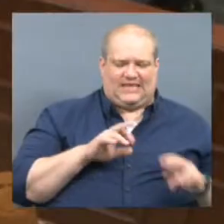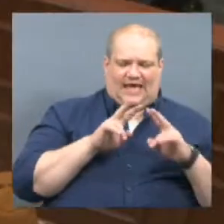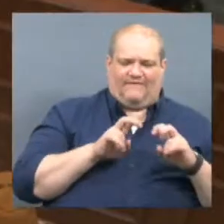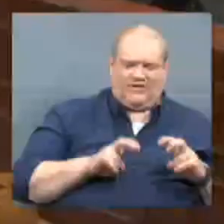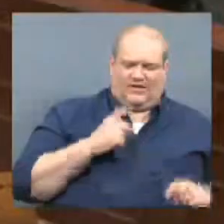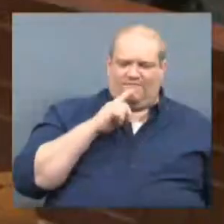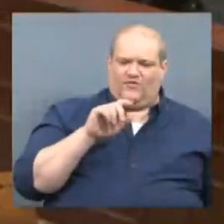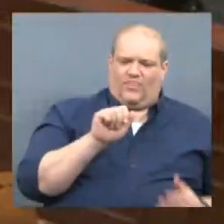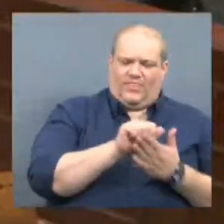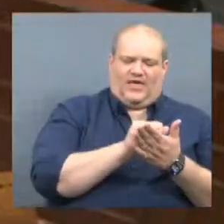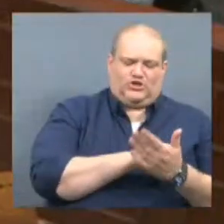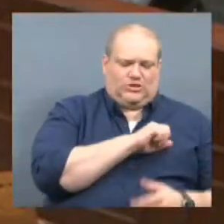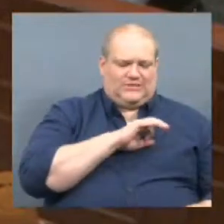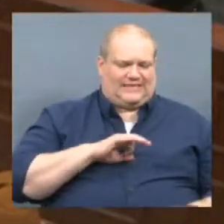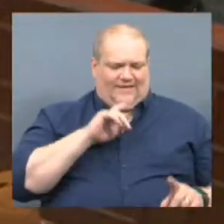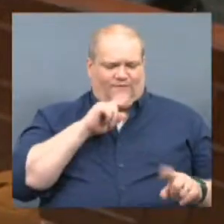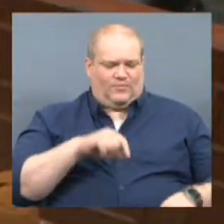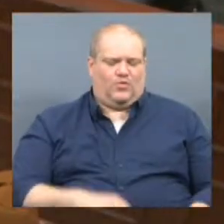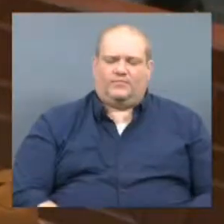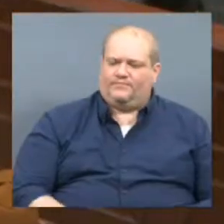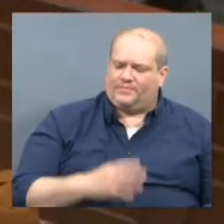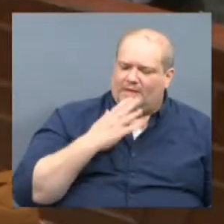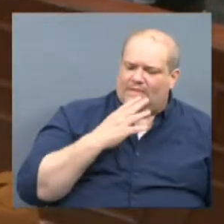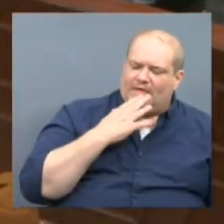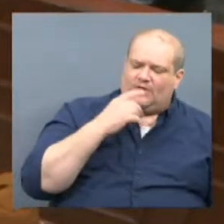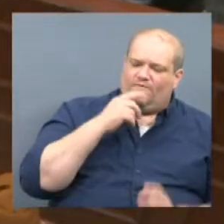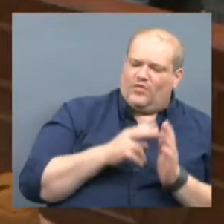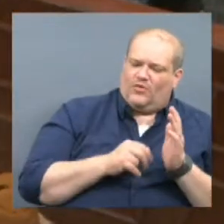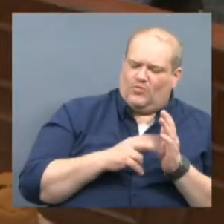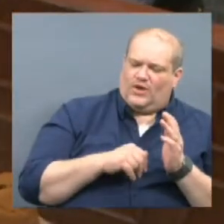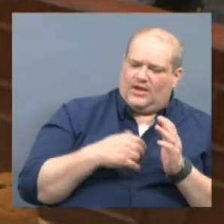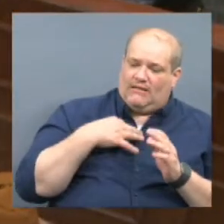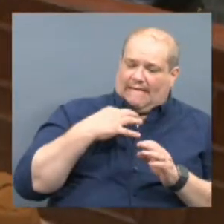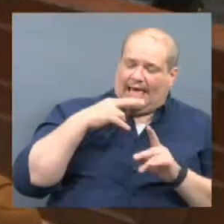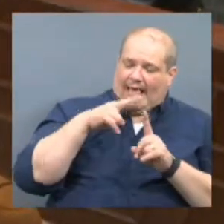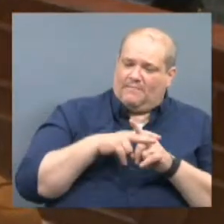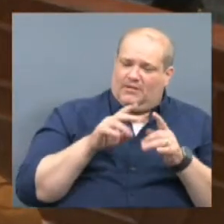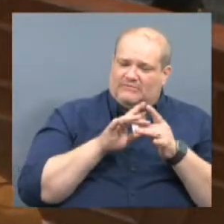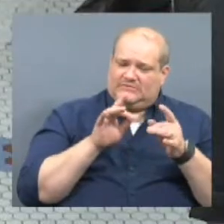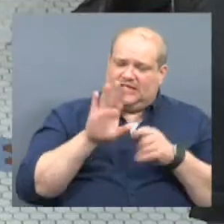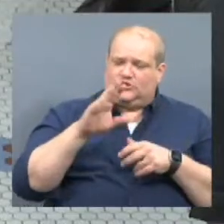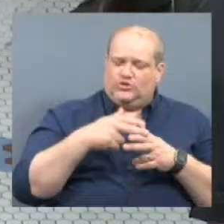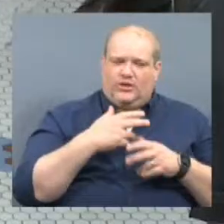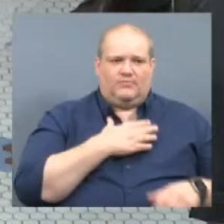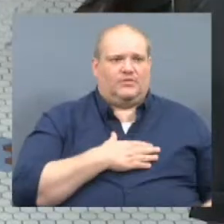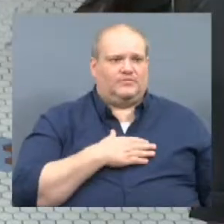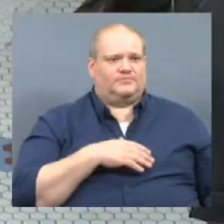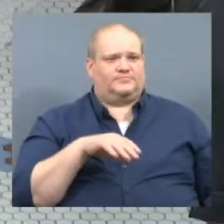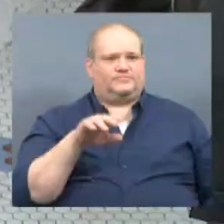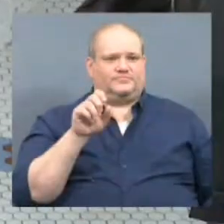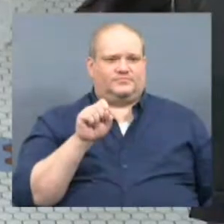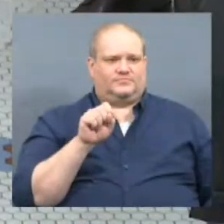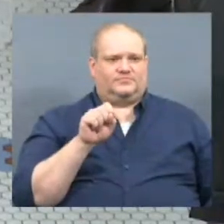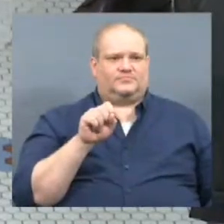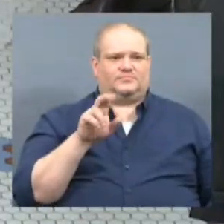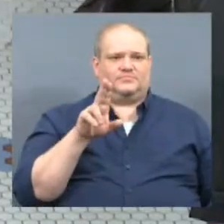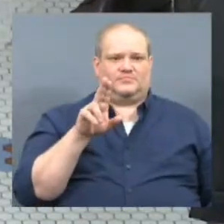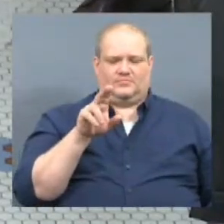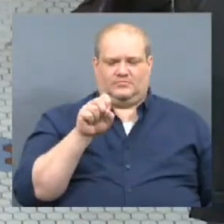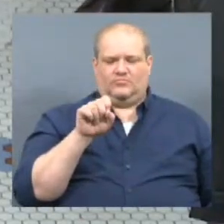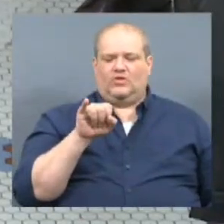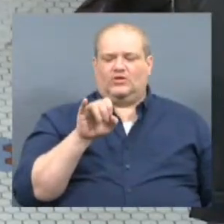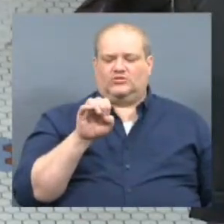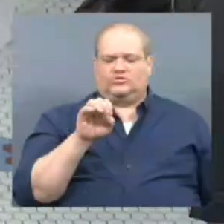agenda staff report. Thank you for the reading, Monty. Applicant, please state your name for the record. I'm Susie Williams, and I'm here to